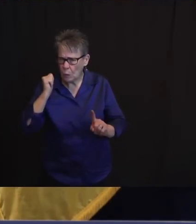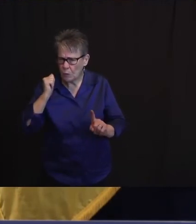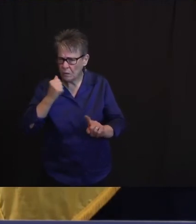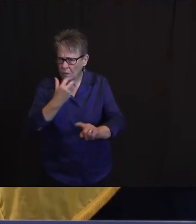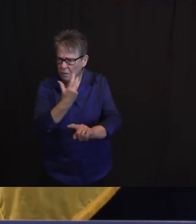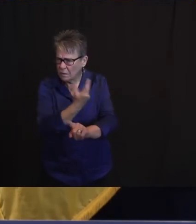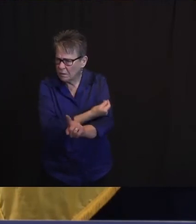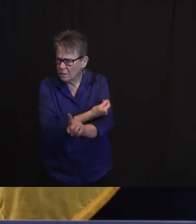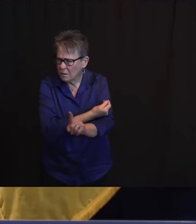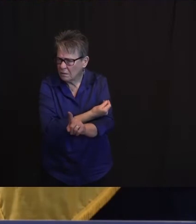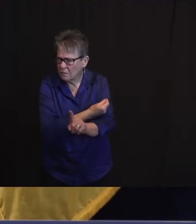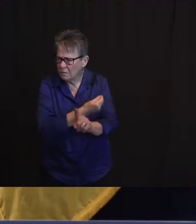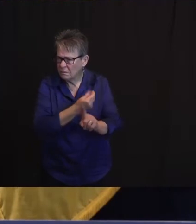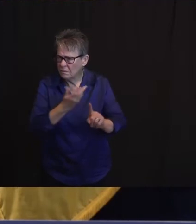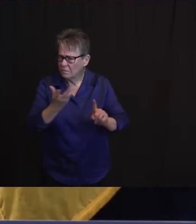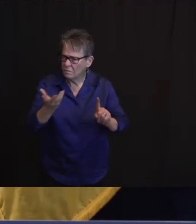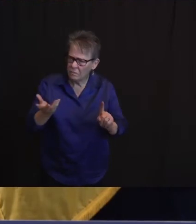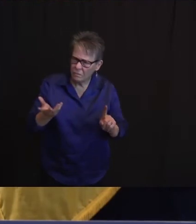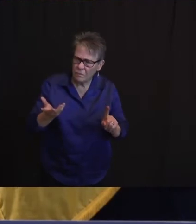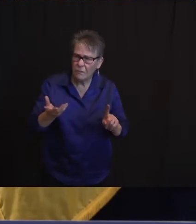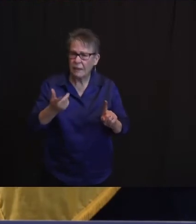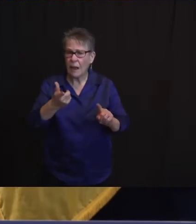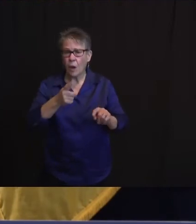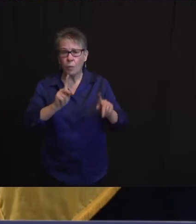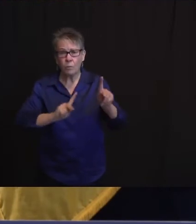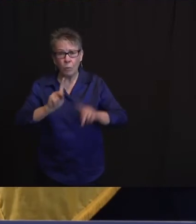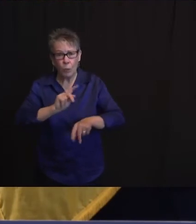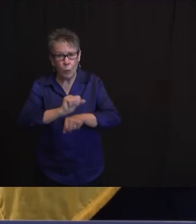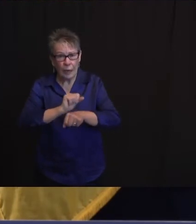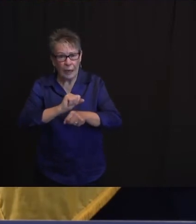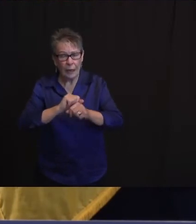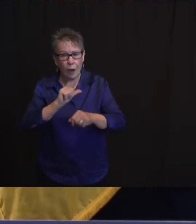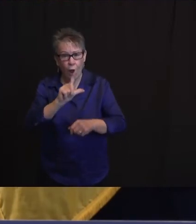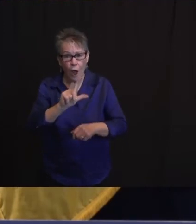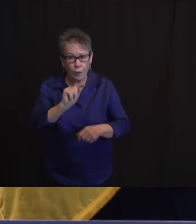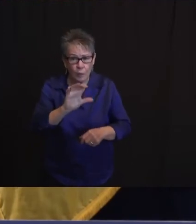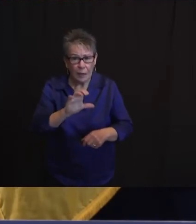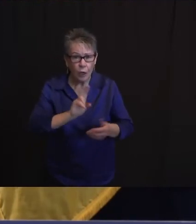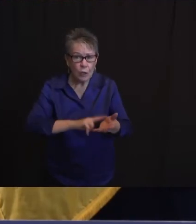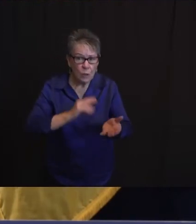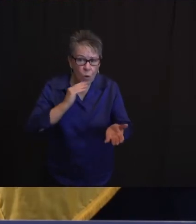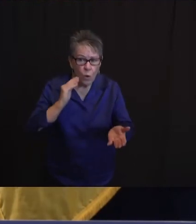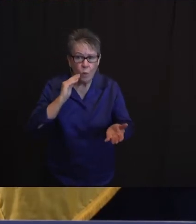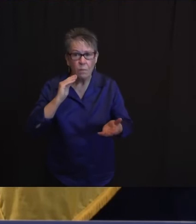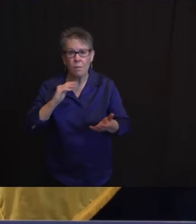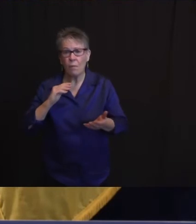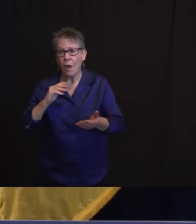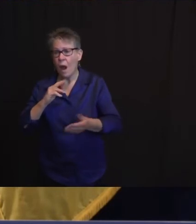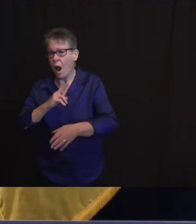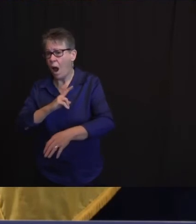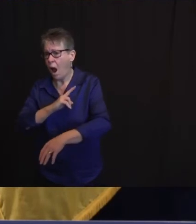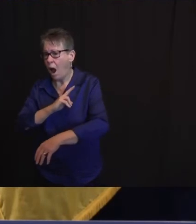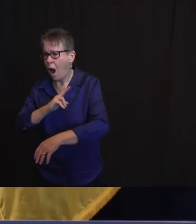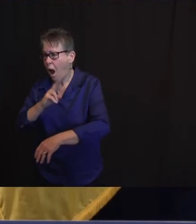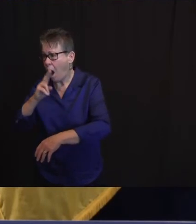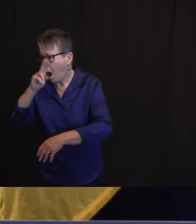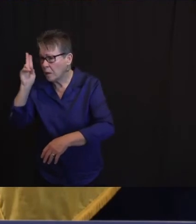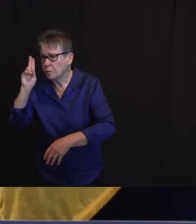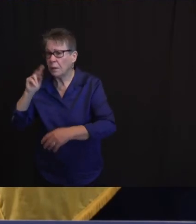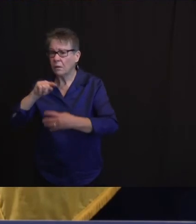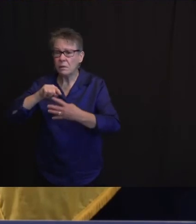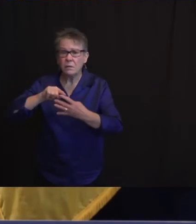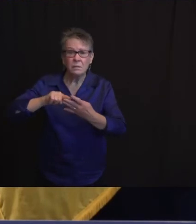or in hospitals that we are aware of that are still not comfortable getting vaccinated? We've heard through the grapevine